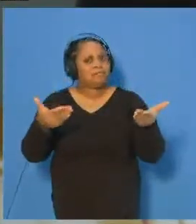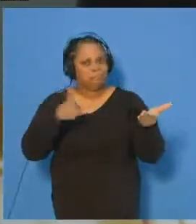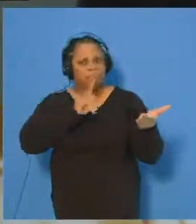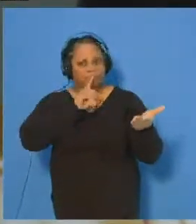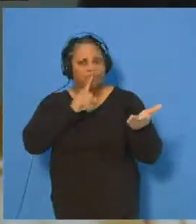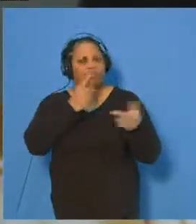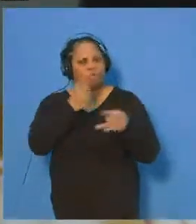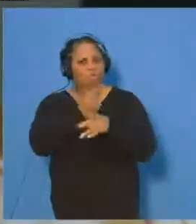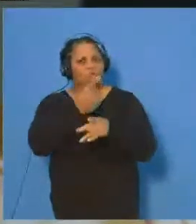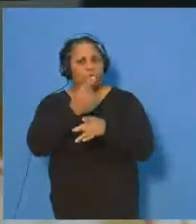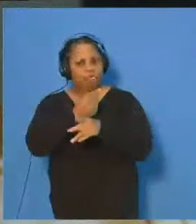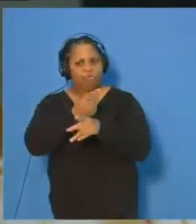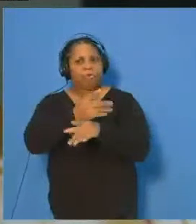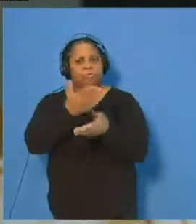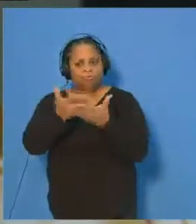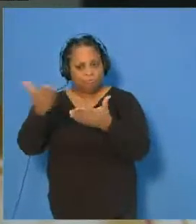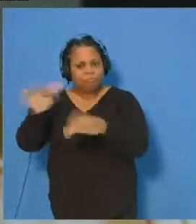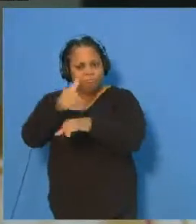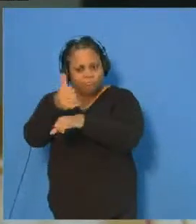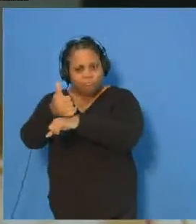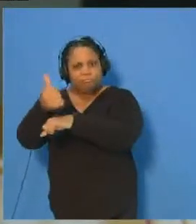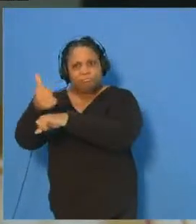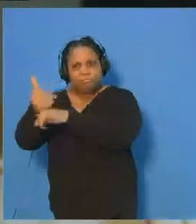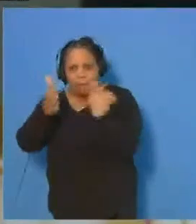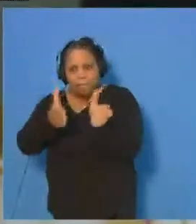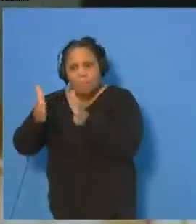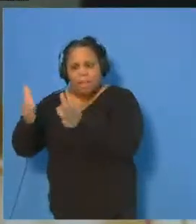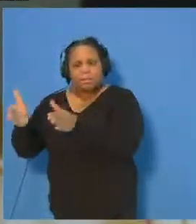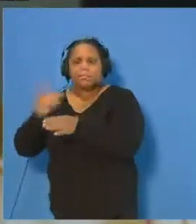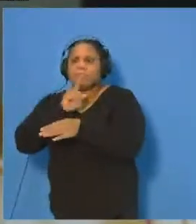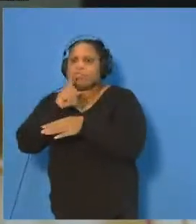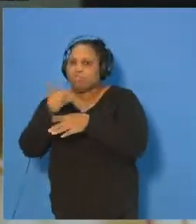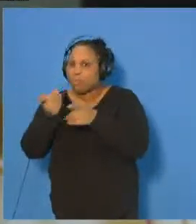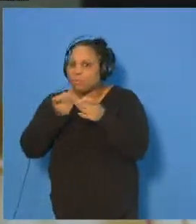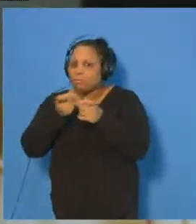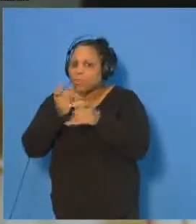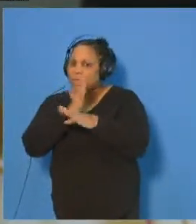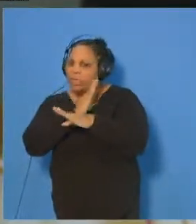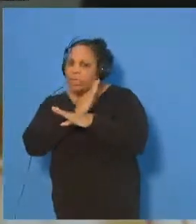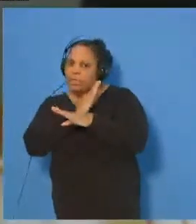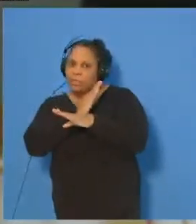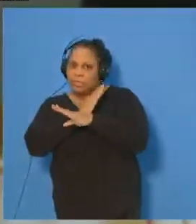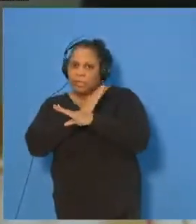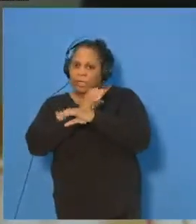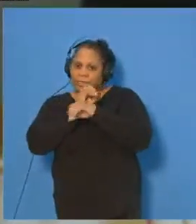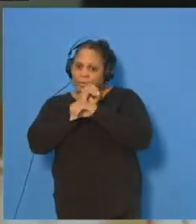have proper mitigations in place to help to mitigate against the